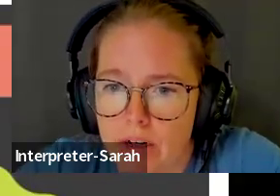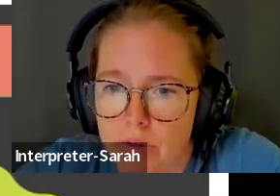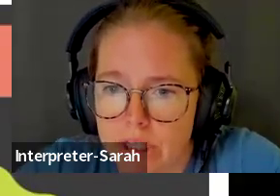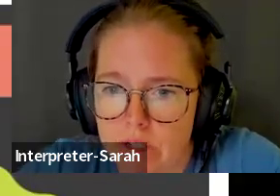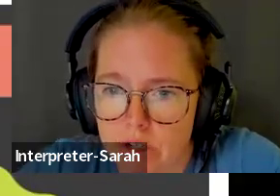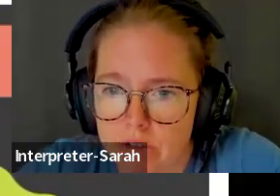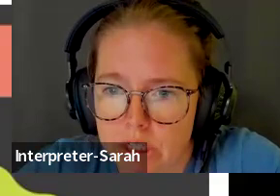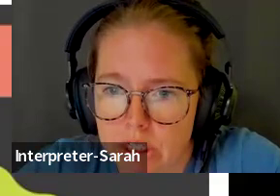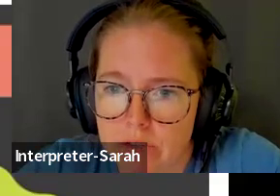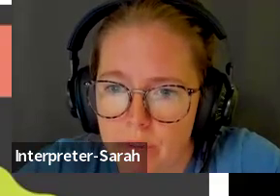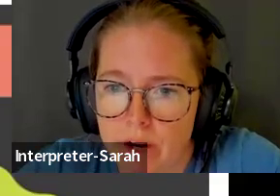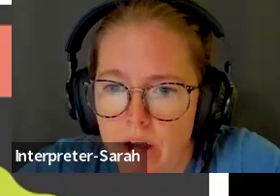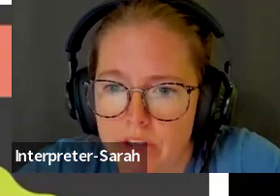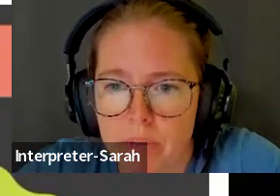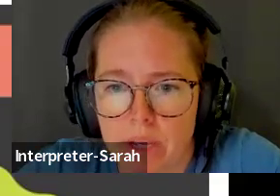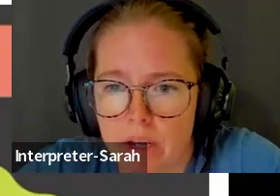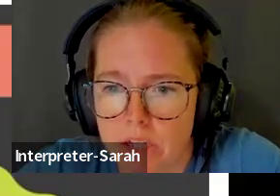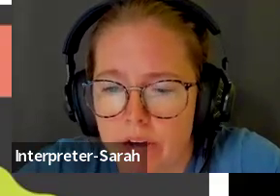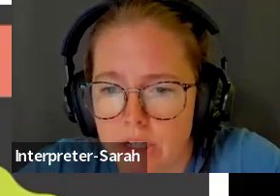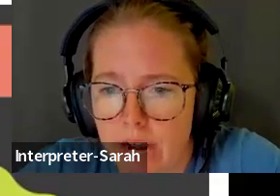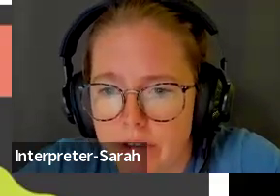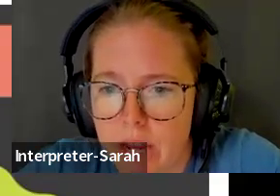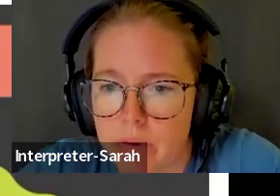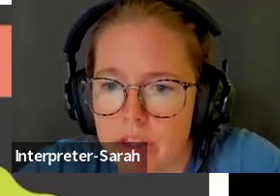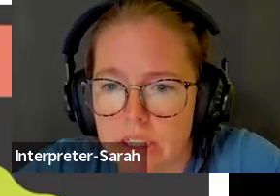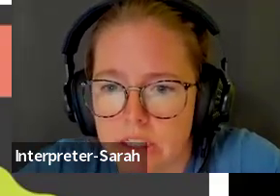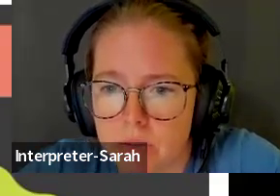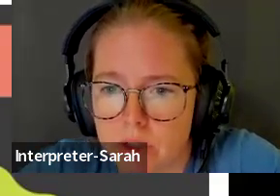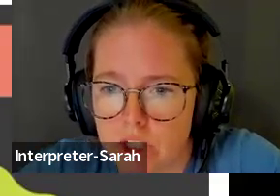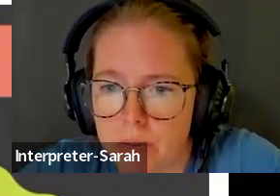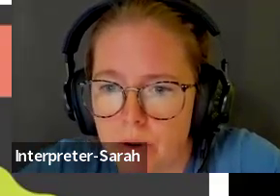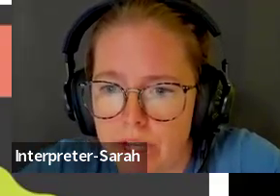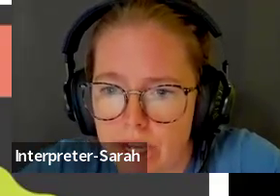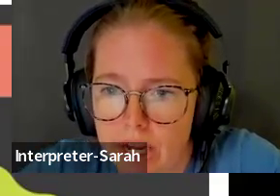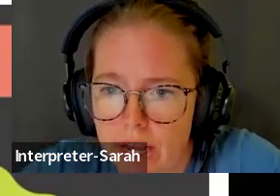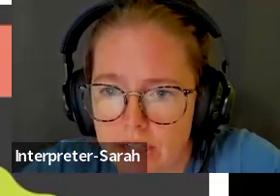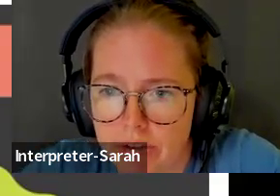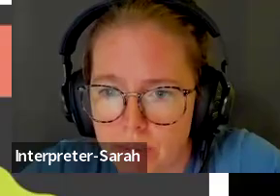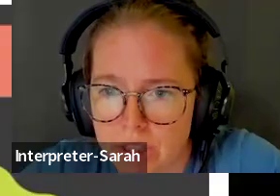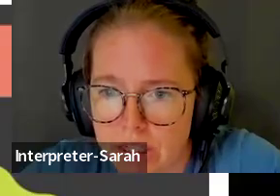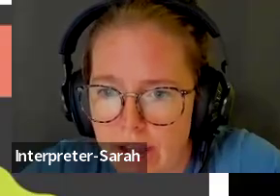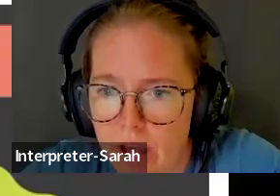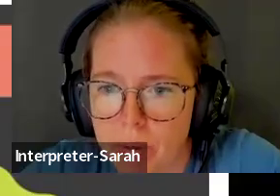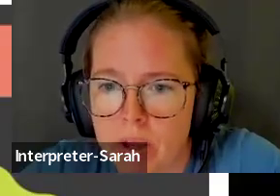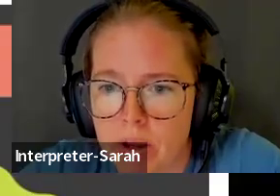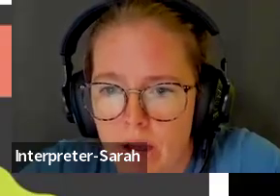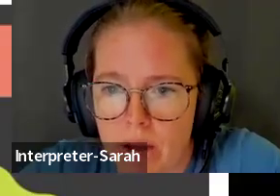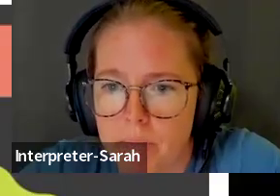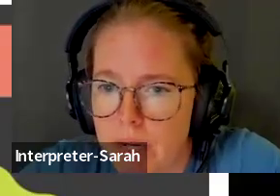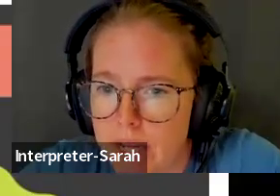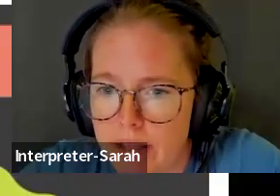health and receiving services for mental health can be tough to navigate within the system. So just pulling in a deaf person to